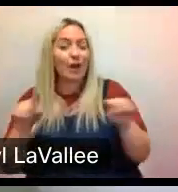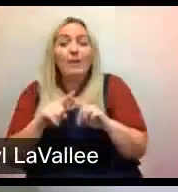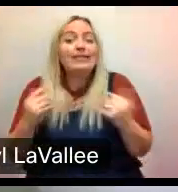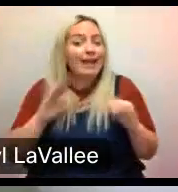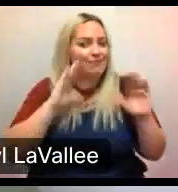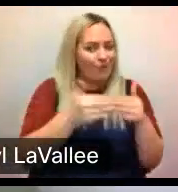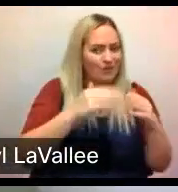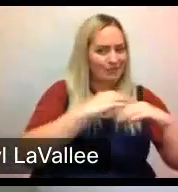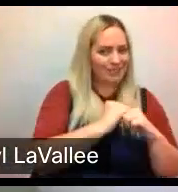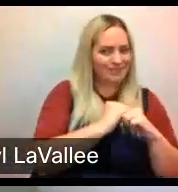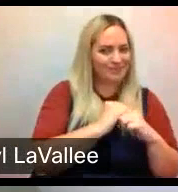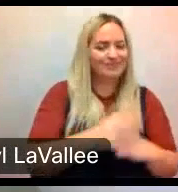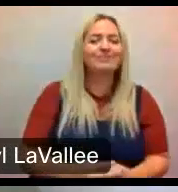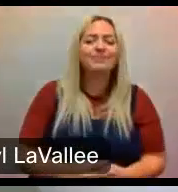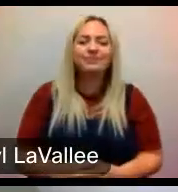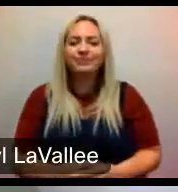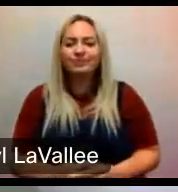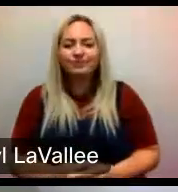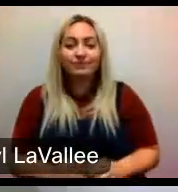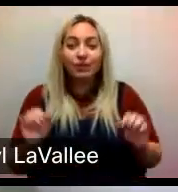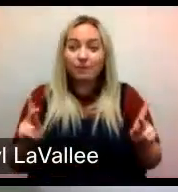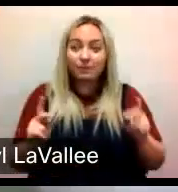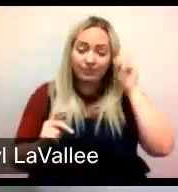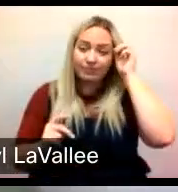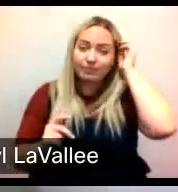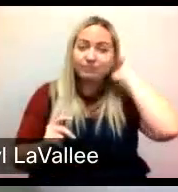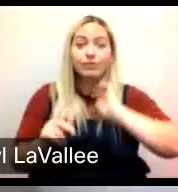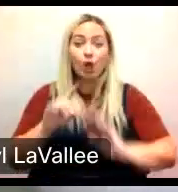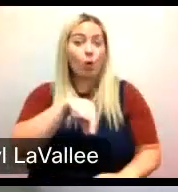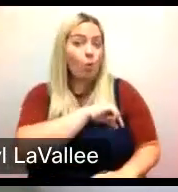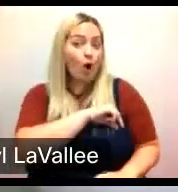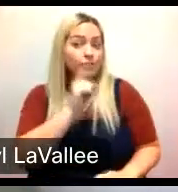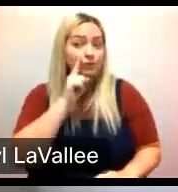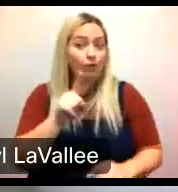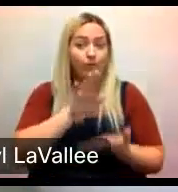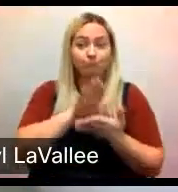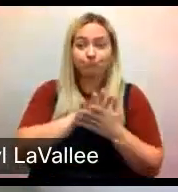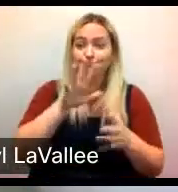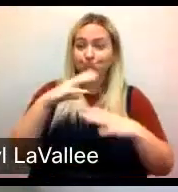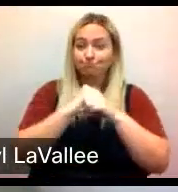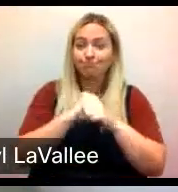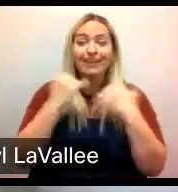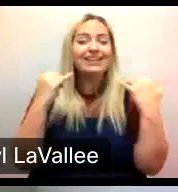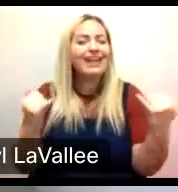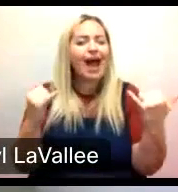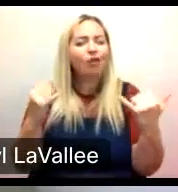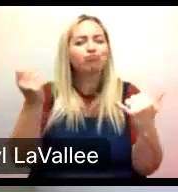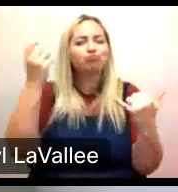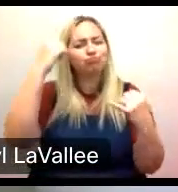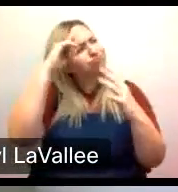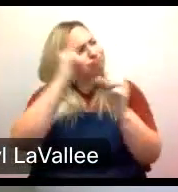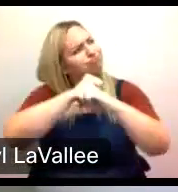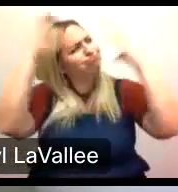all about summarizing. All right, so the qualities of an academic summary. Hopefully you now have a bit of an understanding of what a